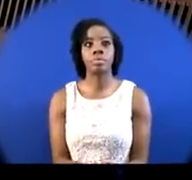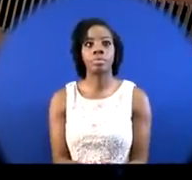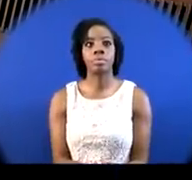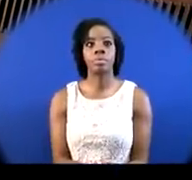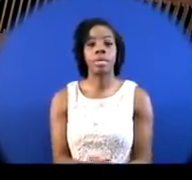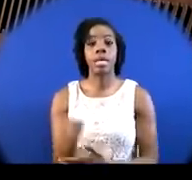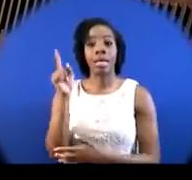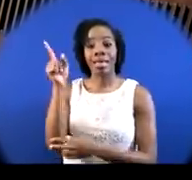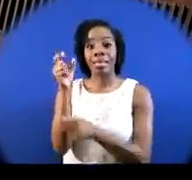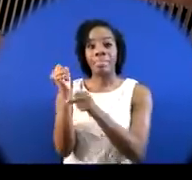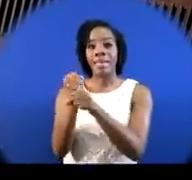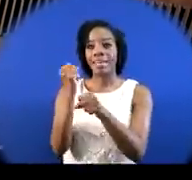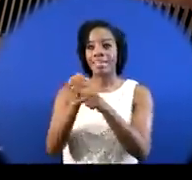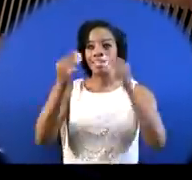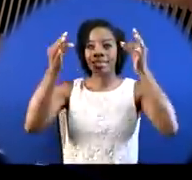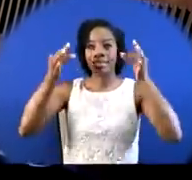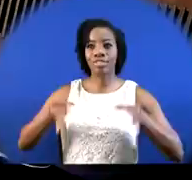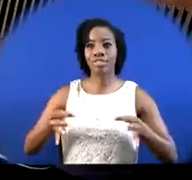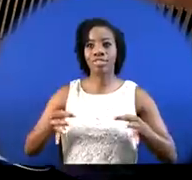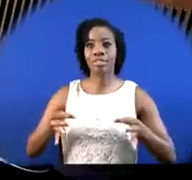He made a choice.